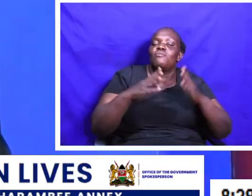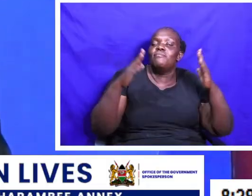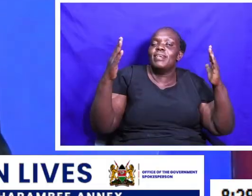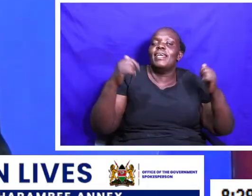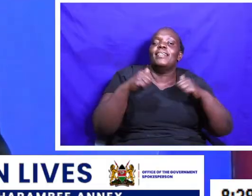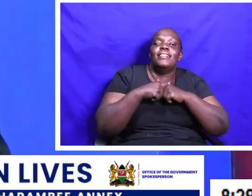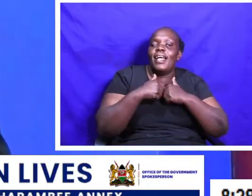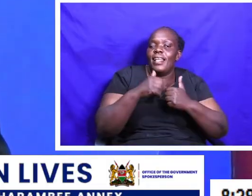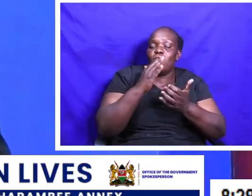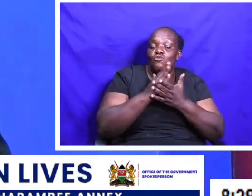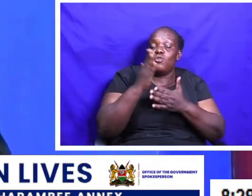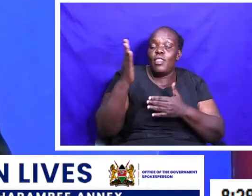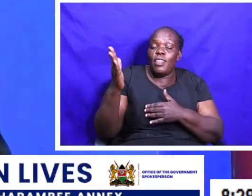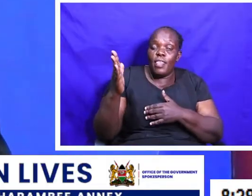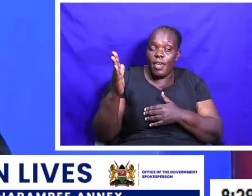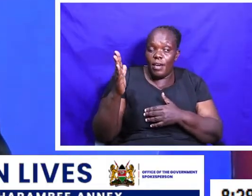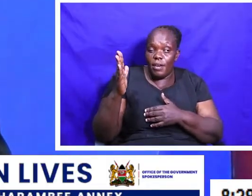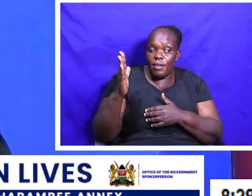headaches. And